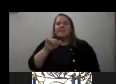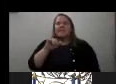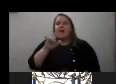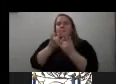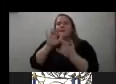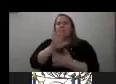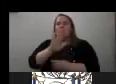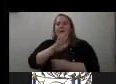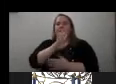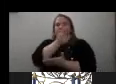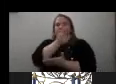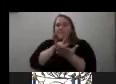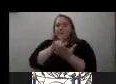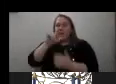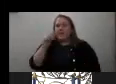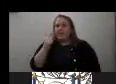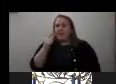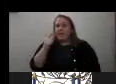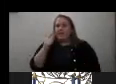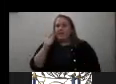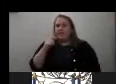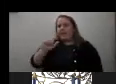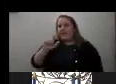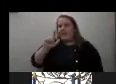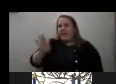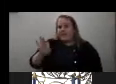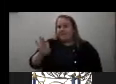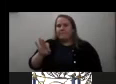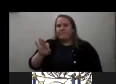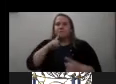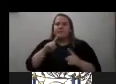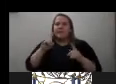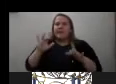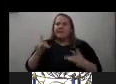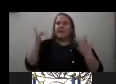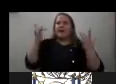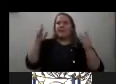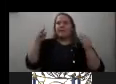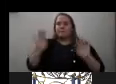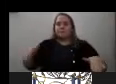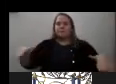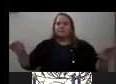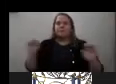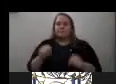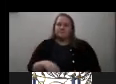mid-calf, very light and flowy and soft, and expressing that movement in such a beautiful way.